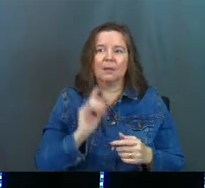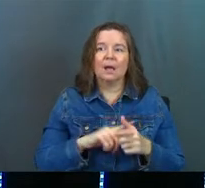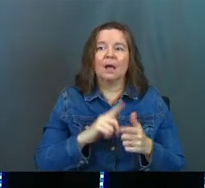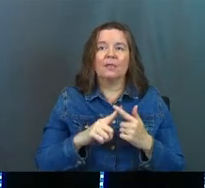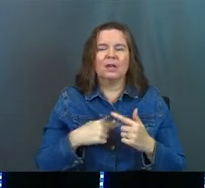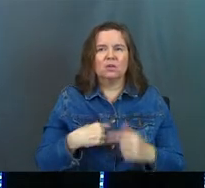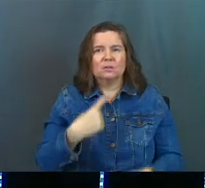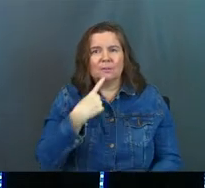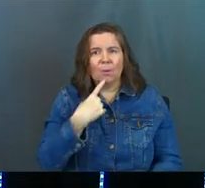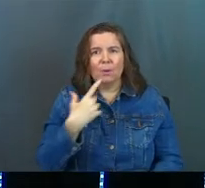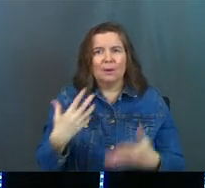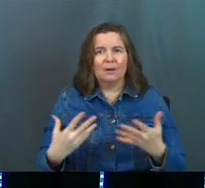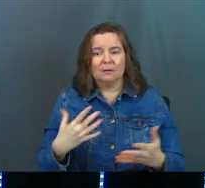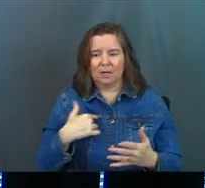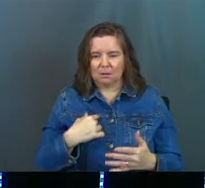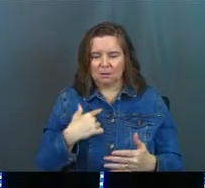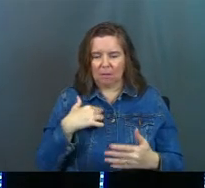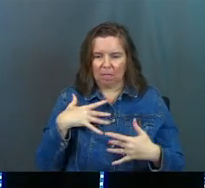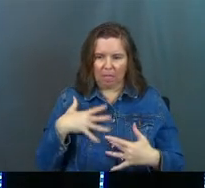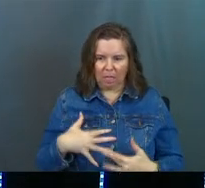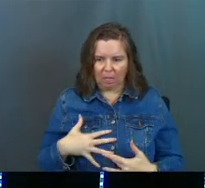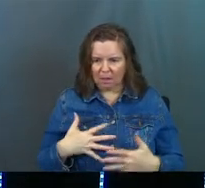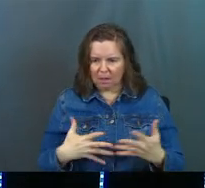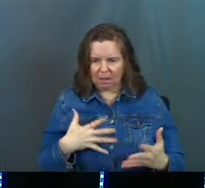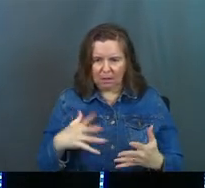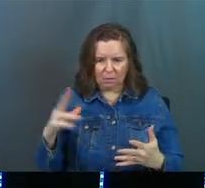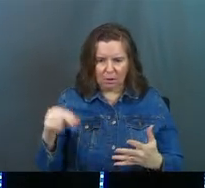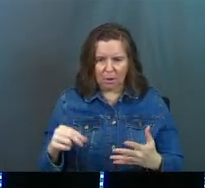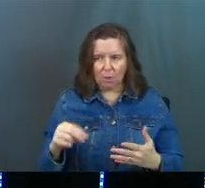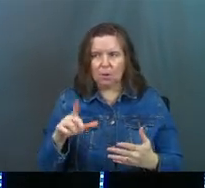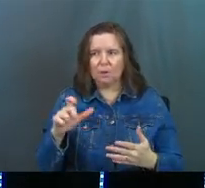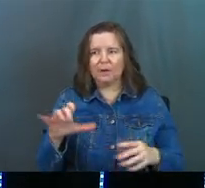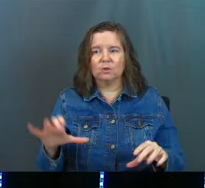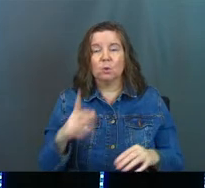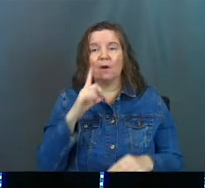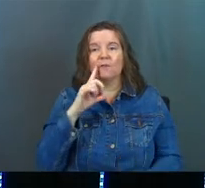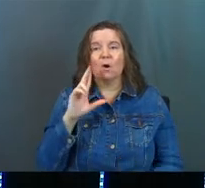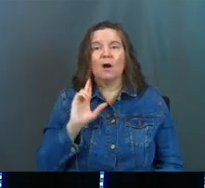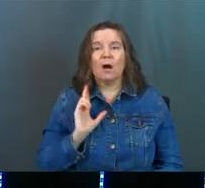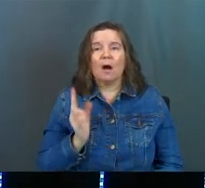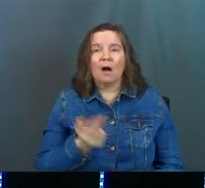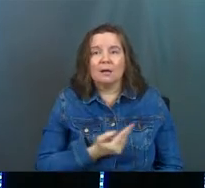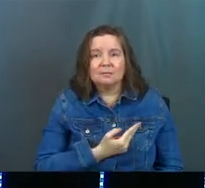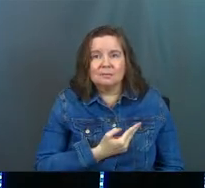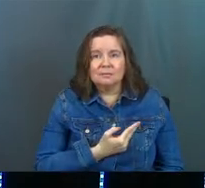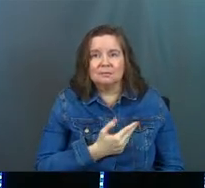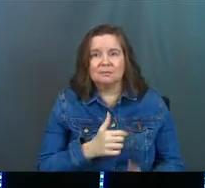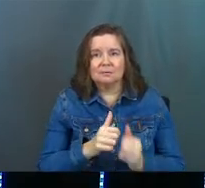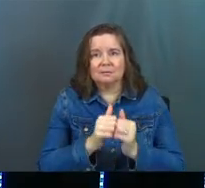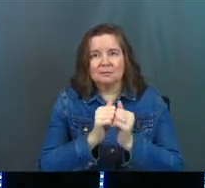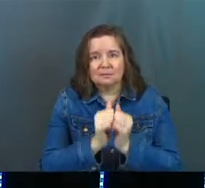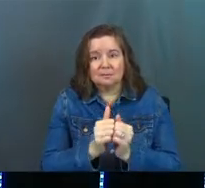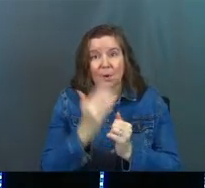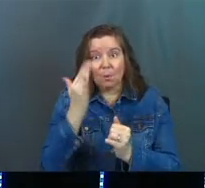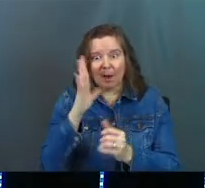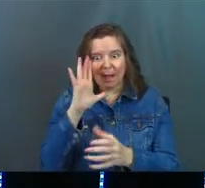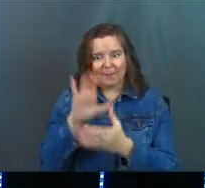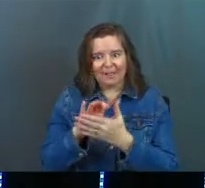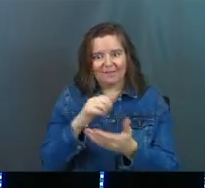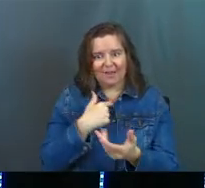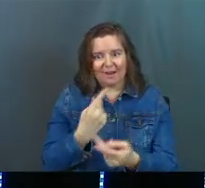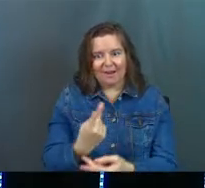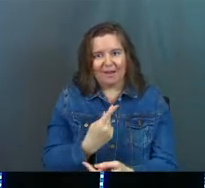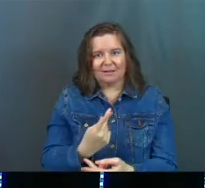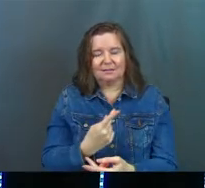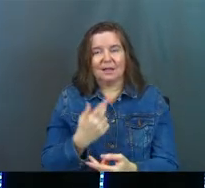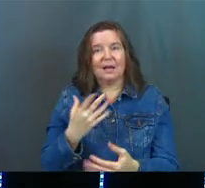And then you're disappointed and you're discouraged. And you're like, no. No, you got to do it for us because you believe in us. And us is